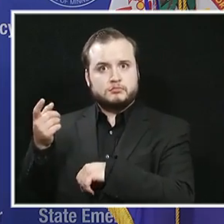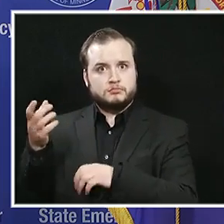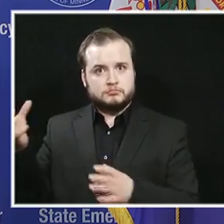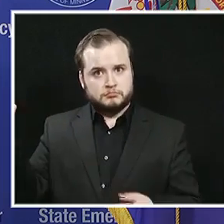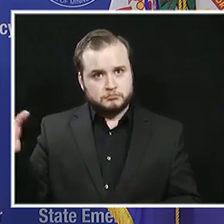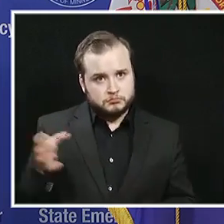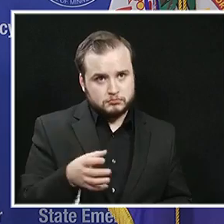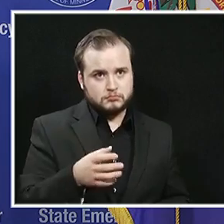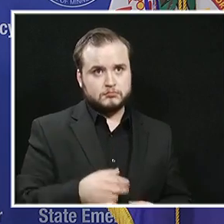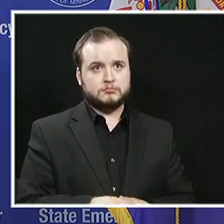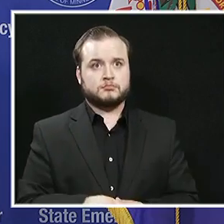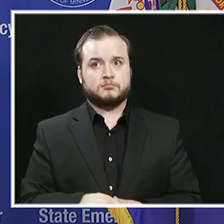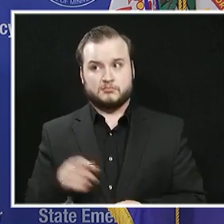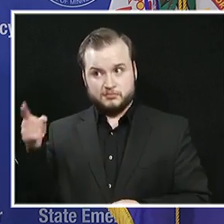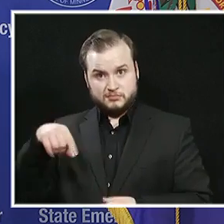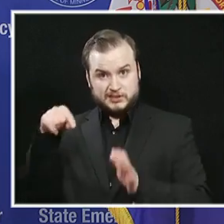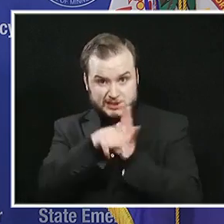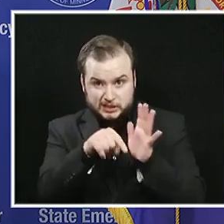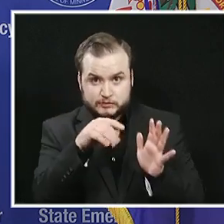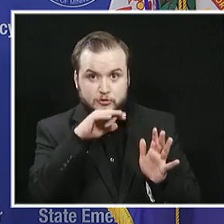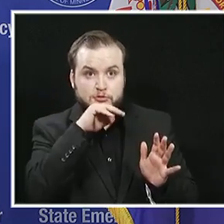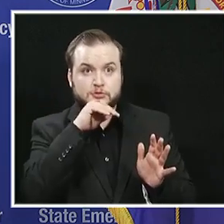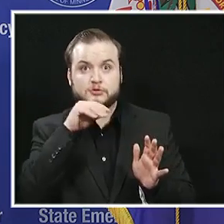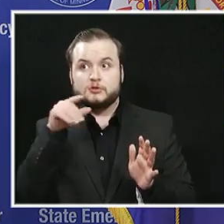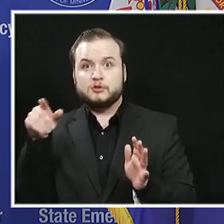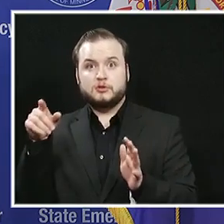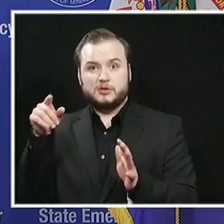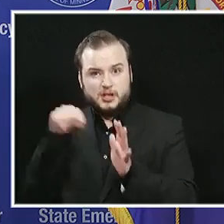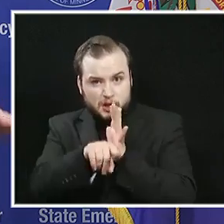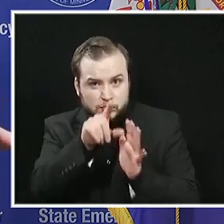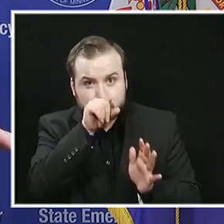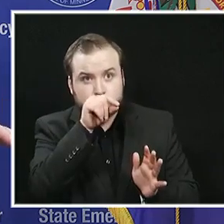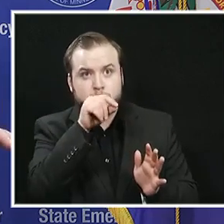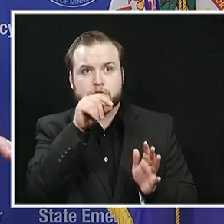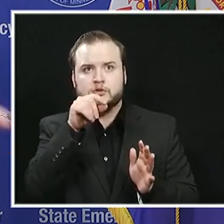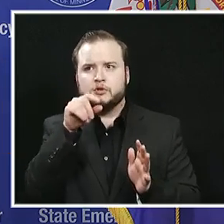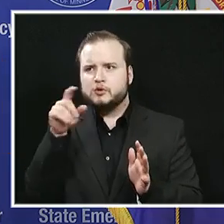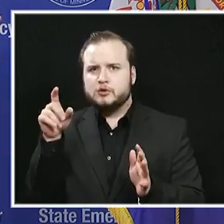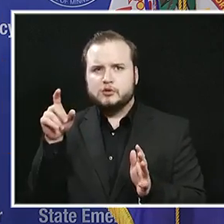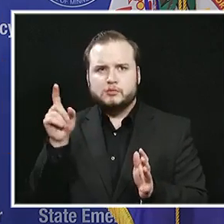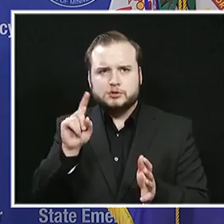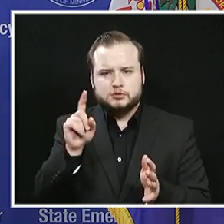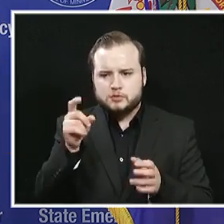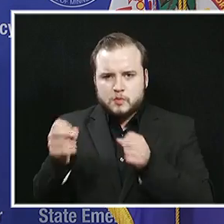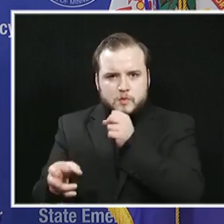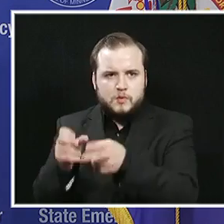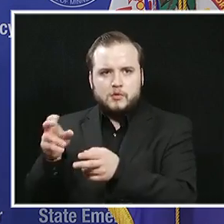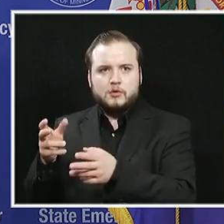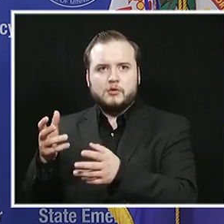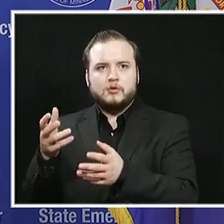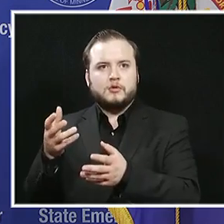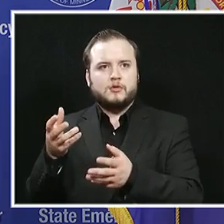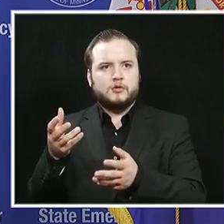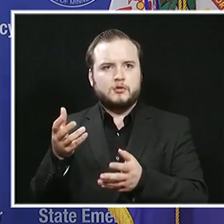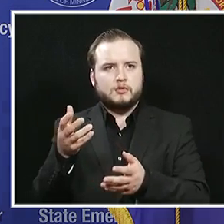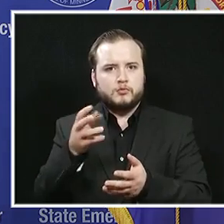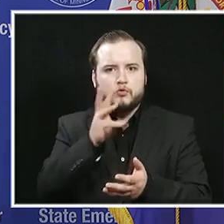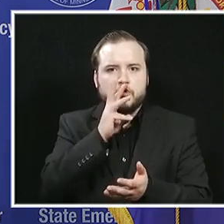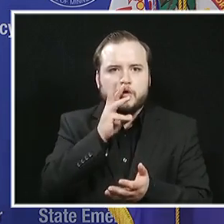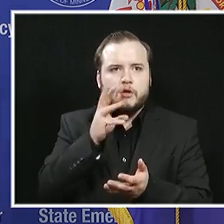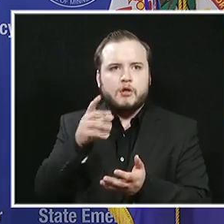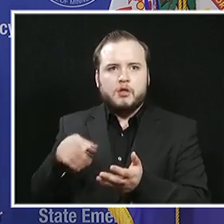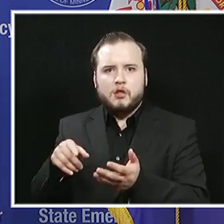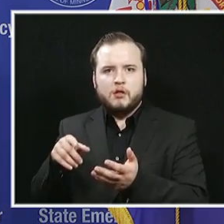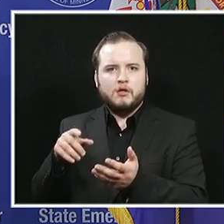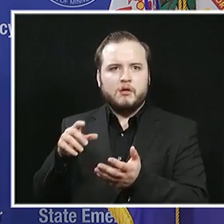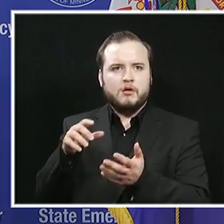of these hogs and of the poultry is, how do you dispose of them without contaminating groundwater? We have too high of groundwater table. What's the capacity? We went to